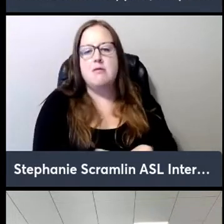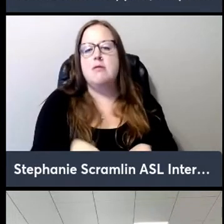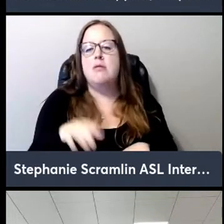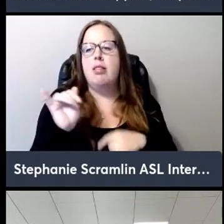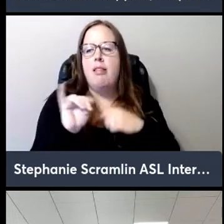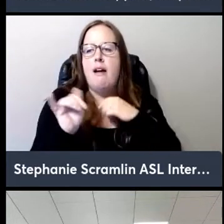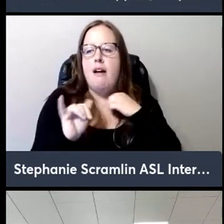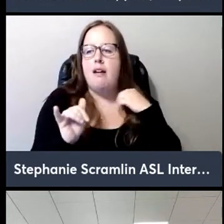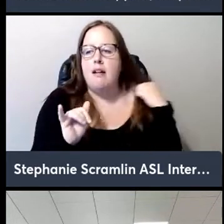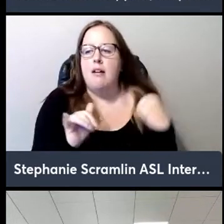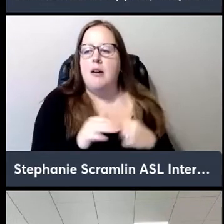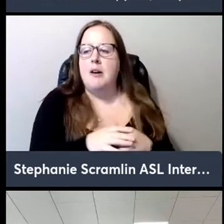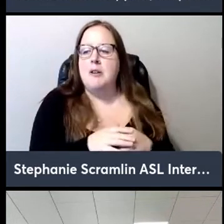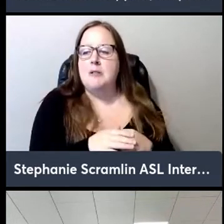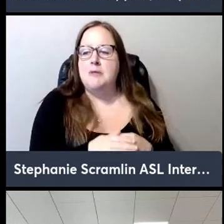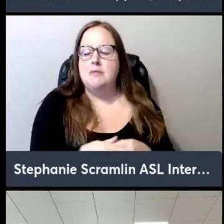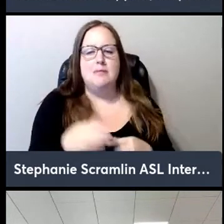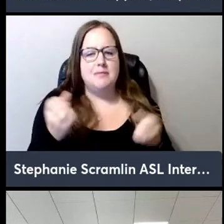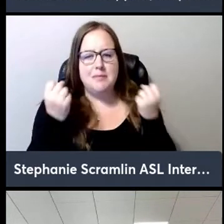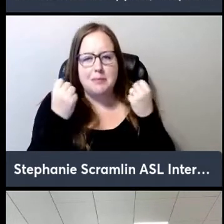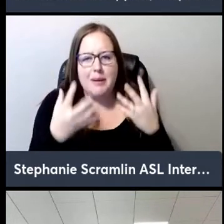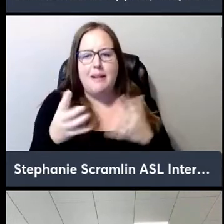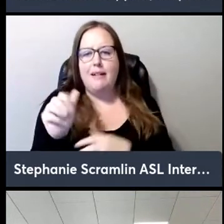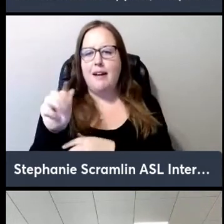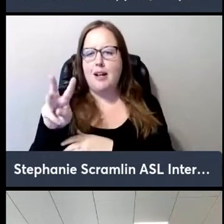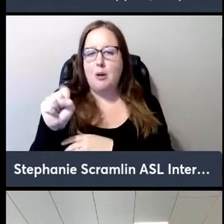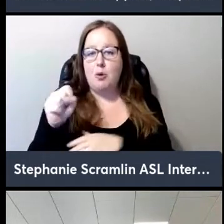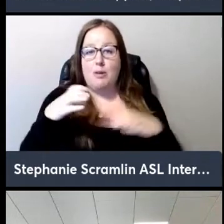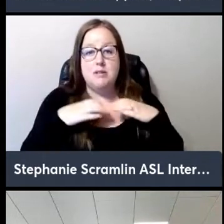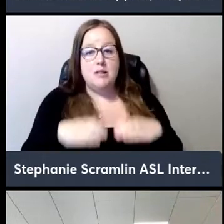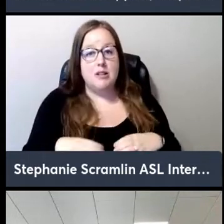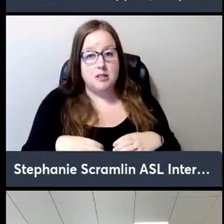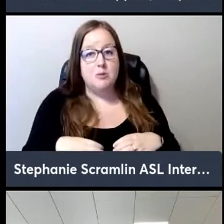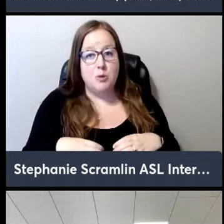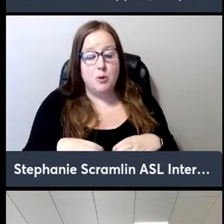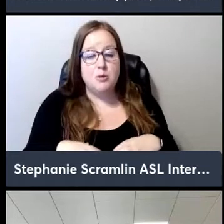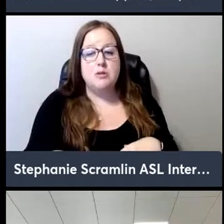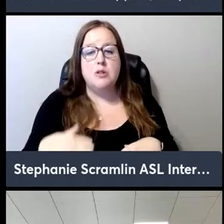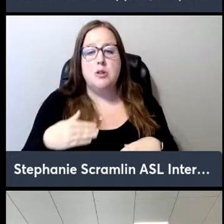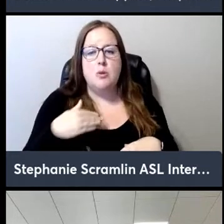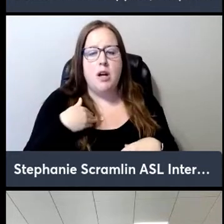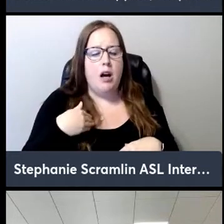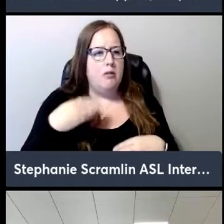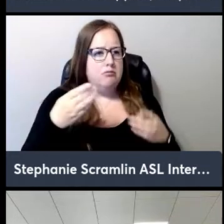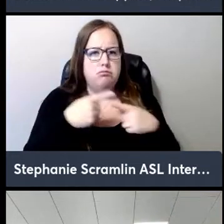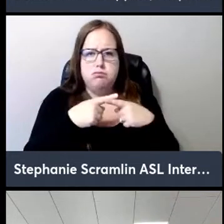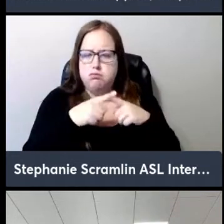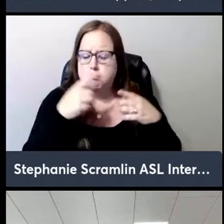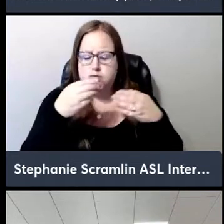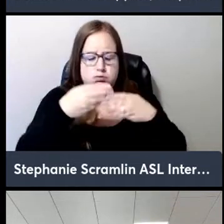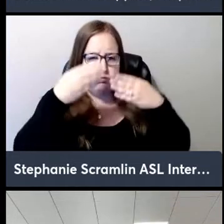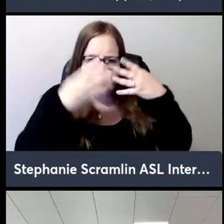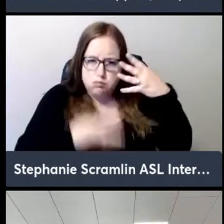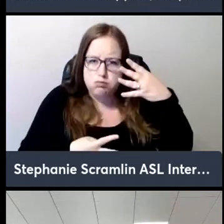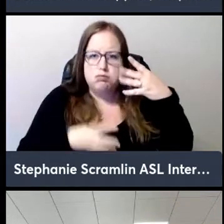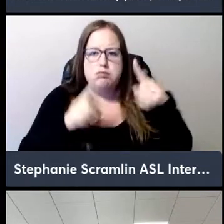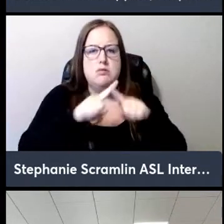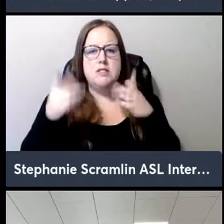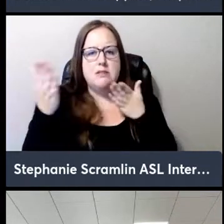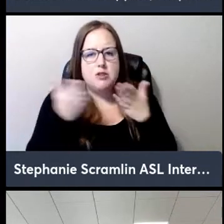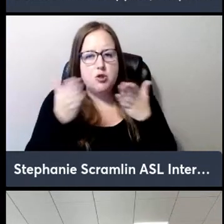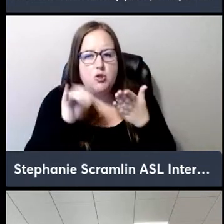like many AWS customers, we have like a wide variety of verticals, including the ones